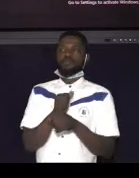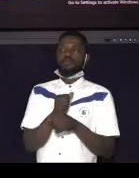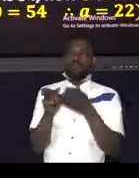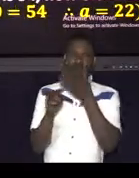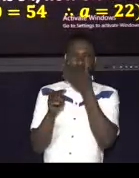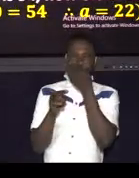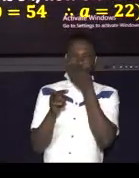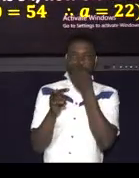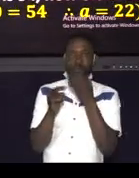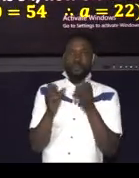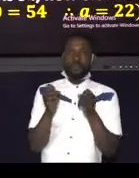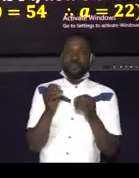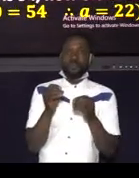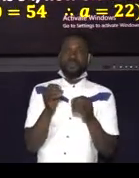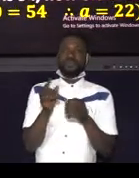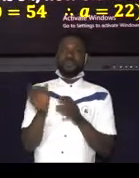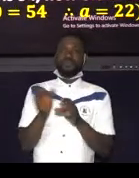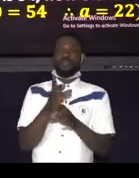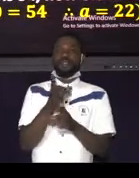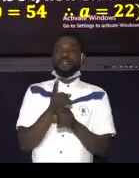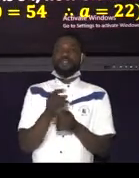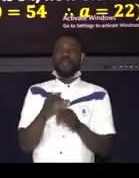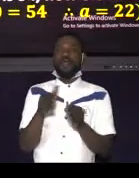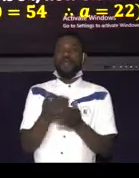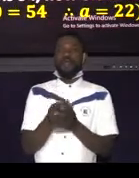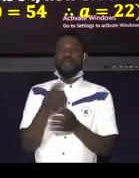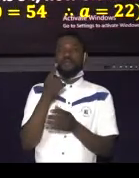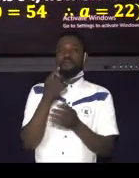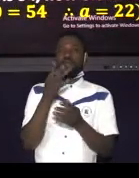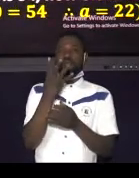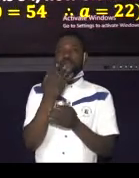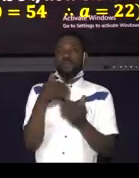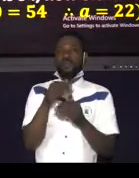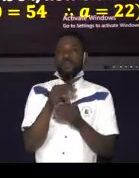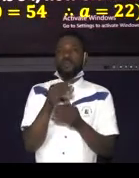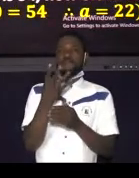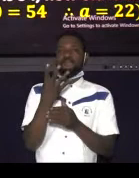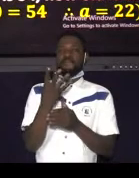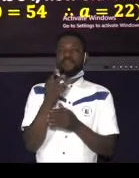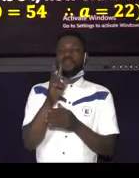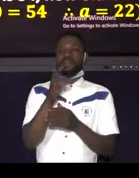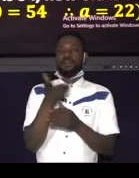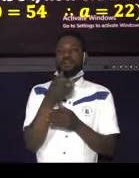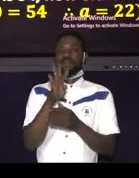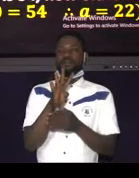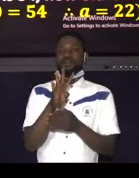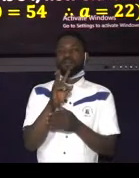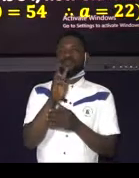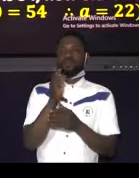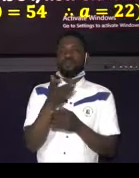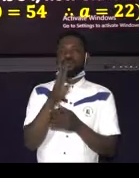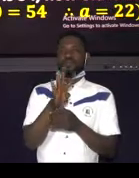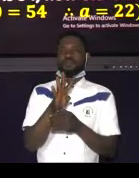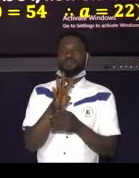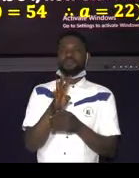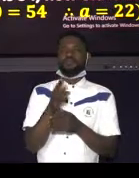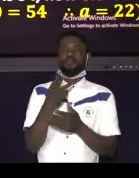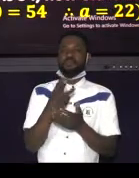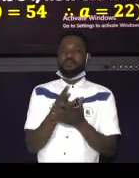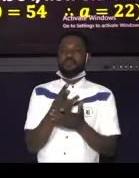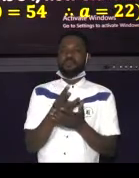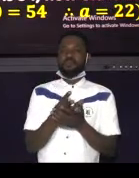homework. So, did you get all 4 over 4, 3 over 4, 2 over 4?